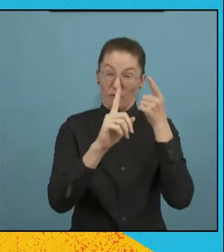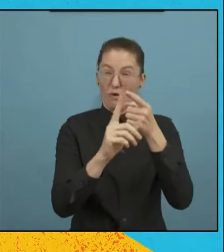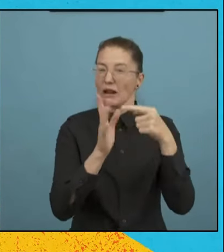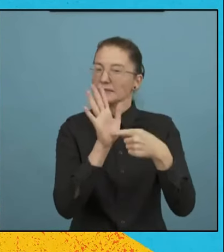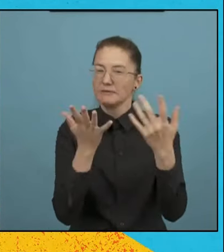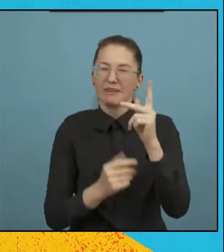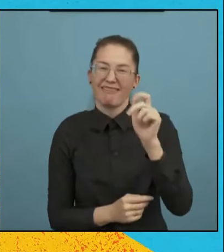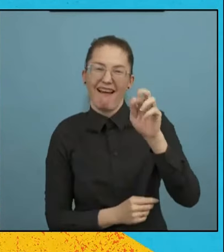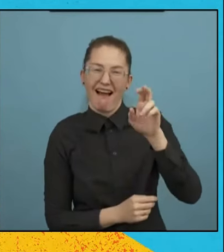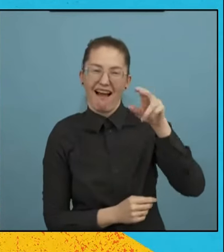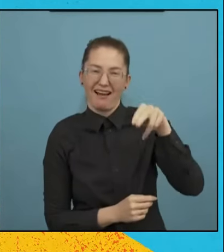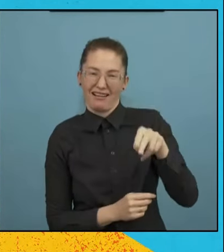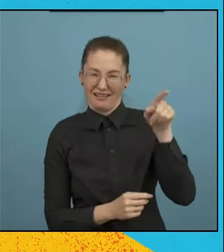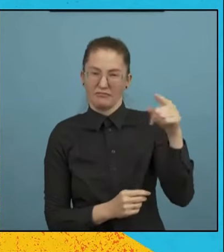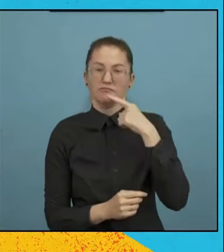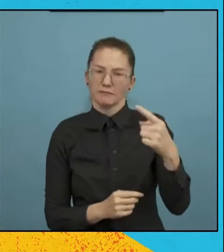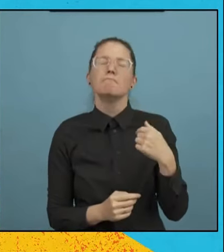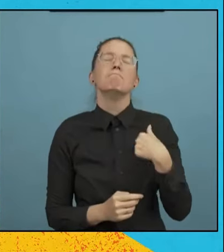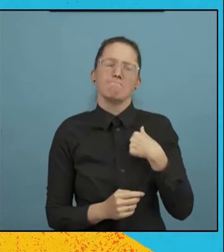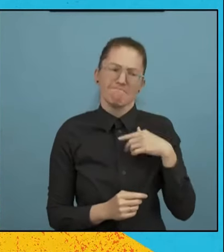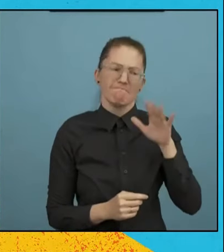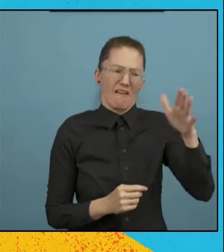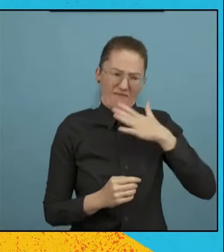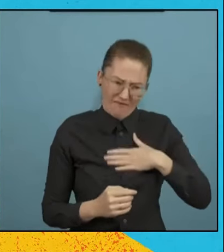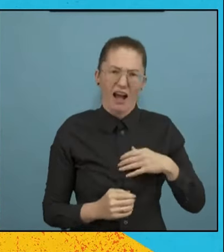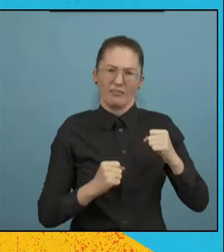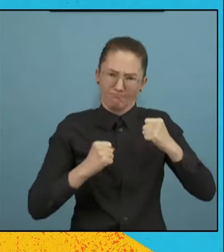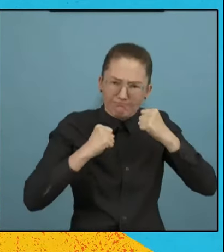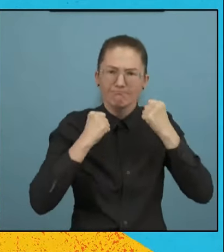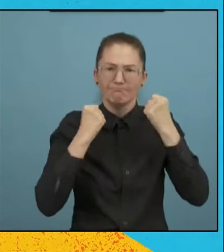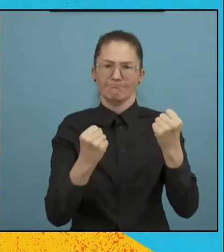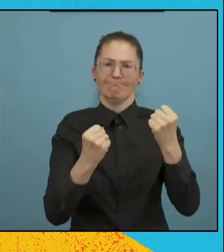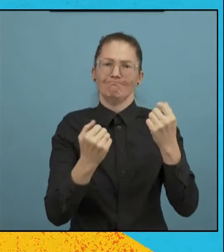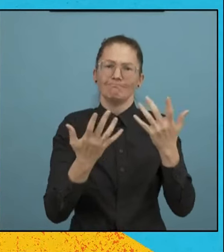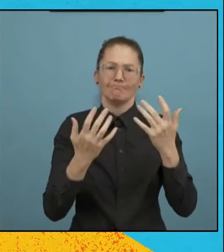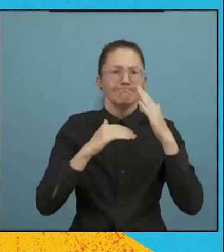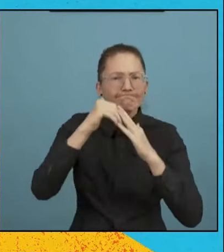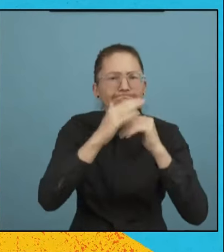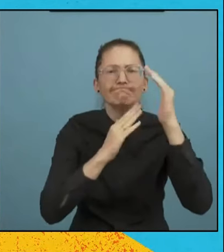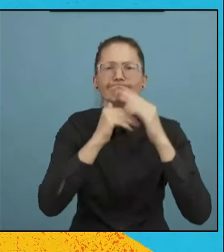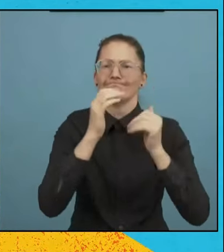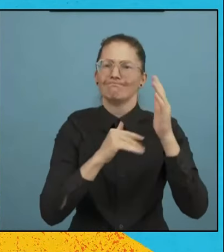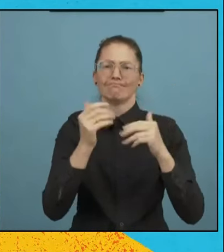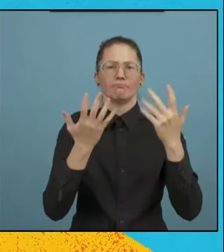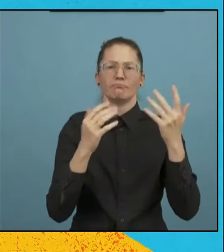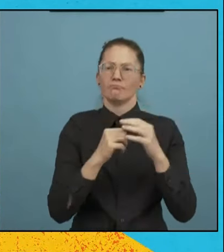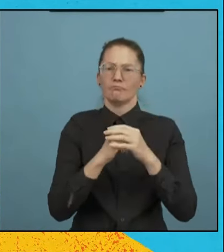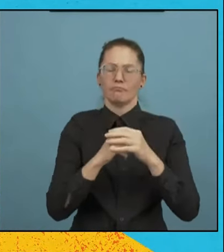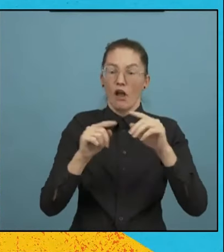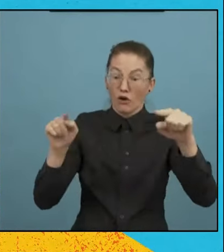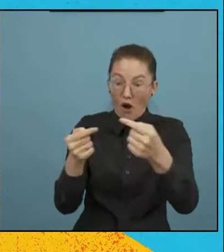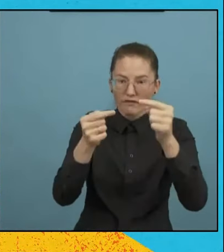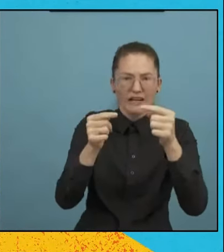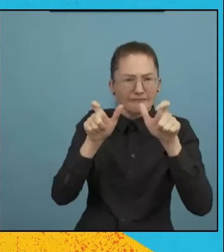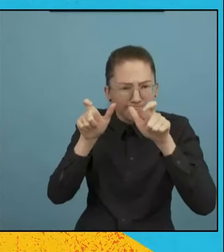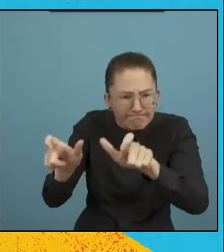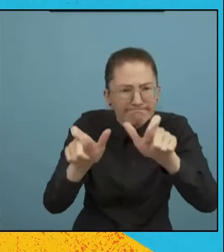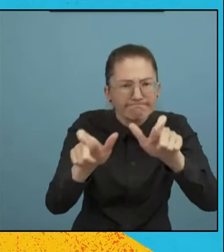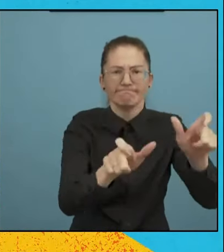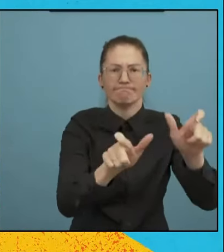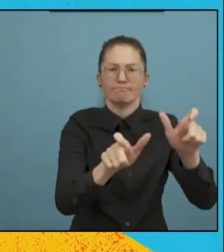to prevent malaria. So Mr. Bryce, to answer your question, I'll say, young people are here and they indeed mean